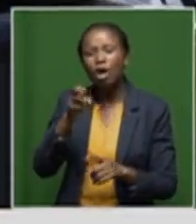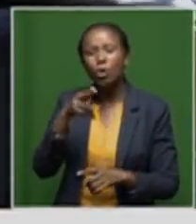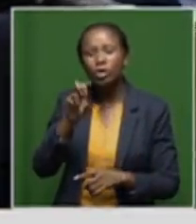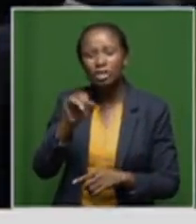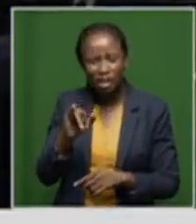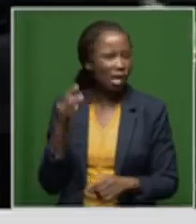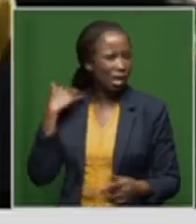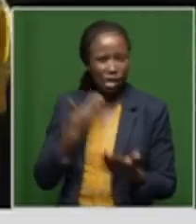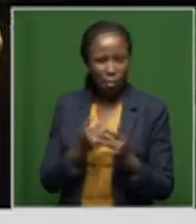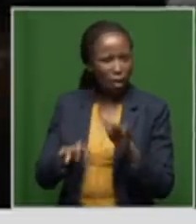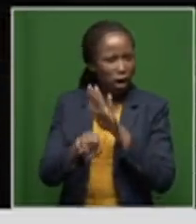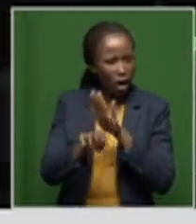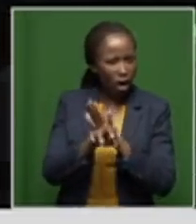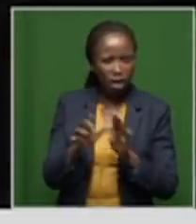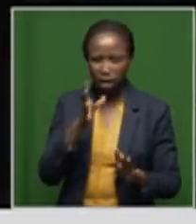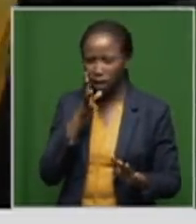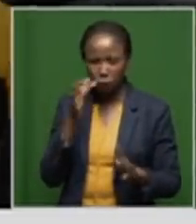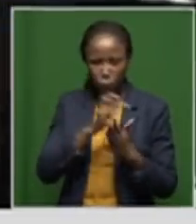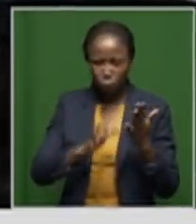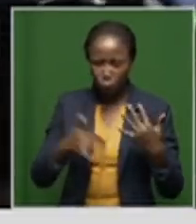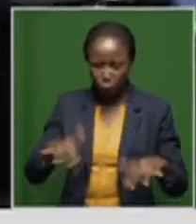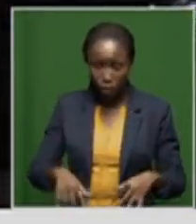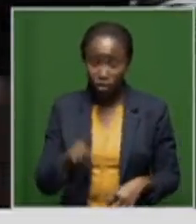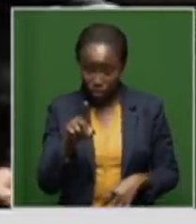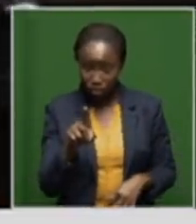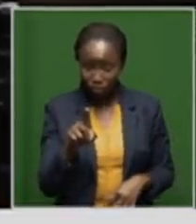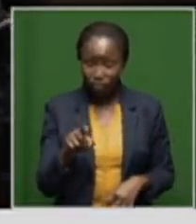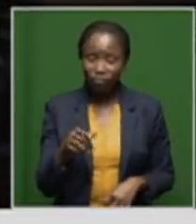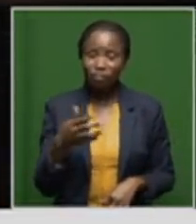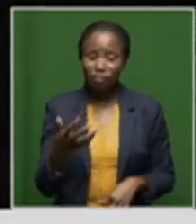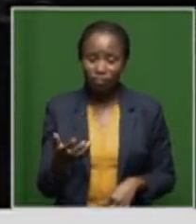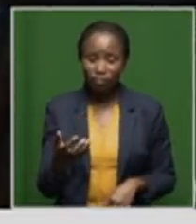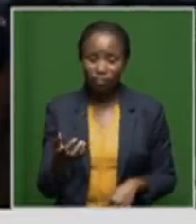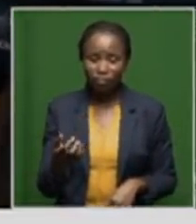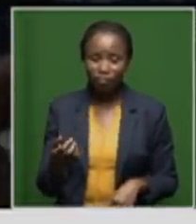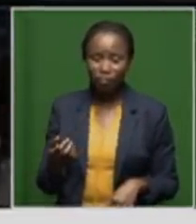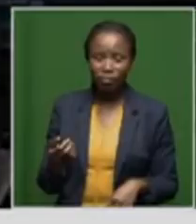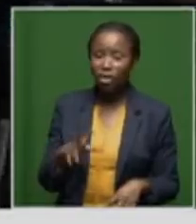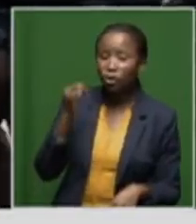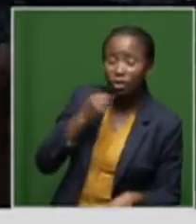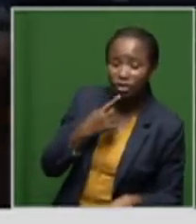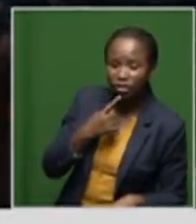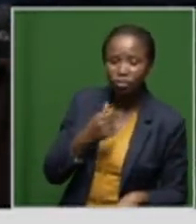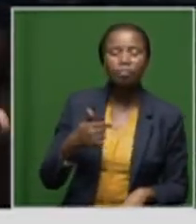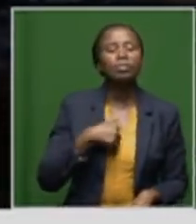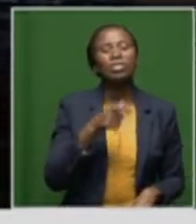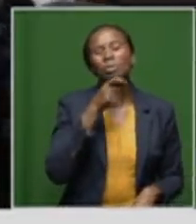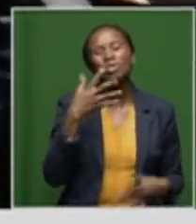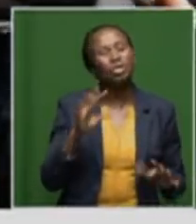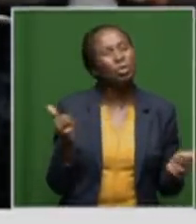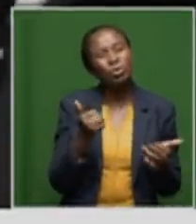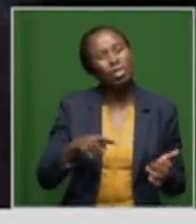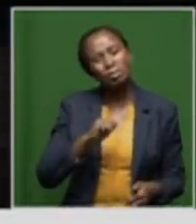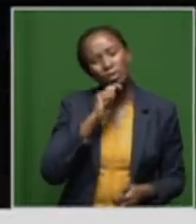news for all sorts of reasons. They are essentially... Sorry? I've already commented this morning.